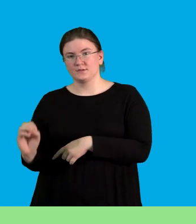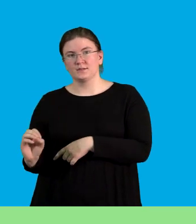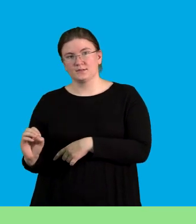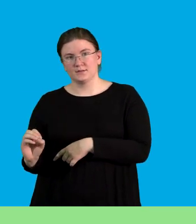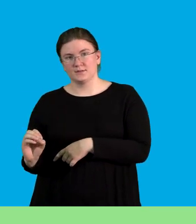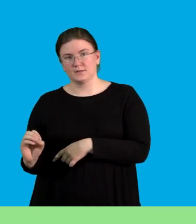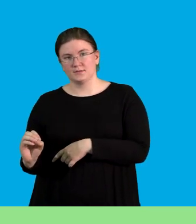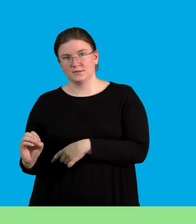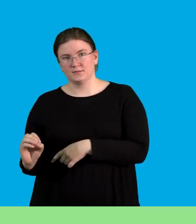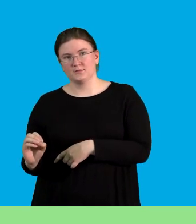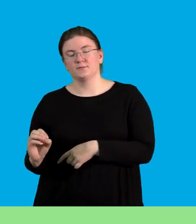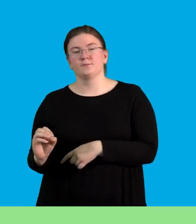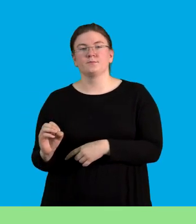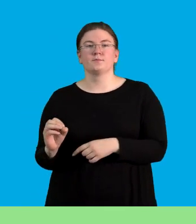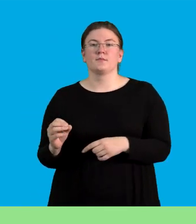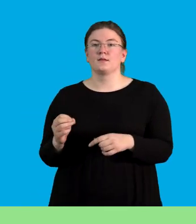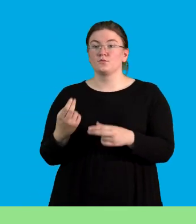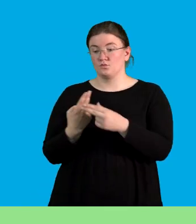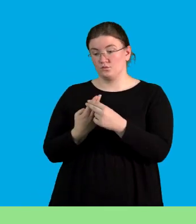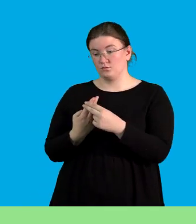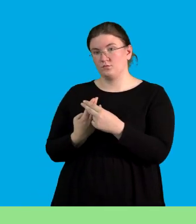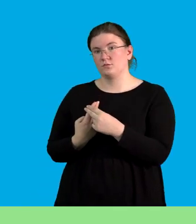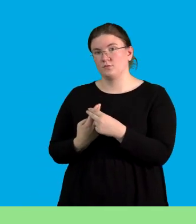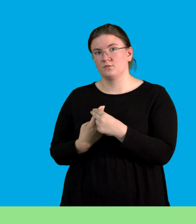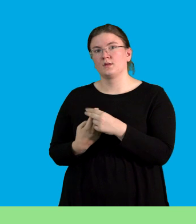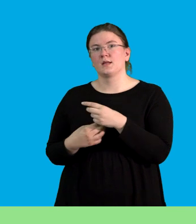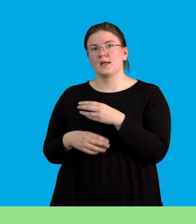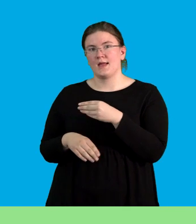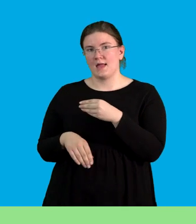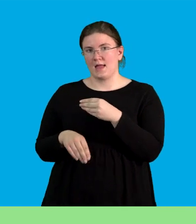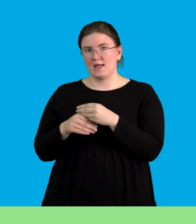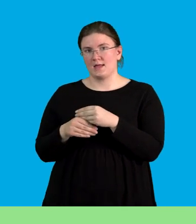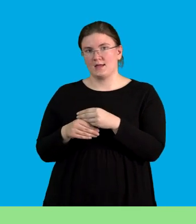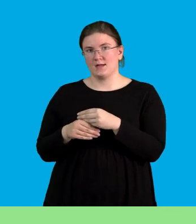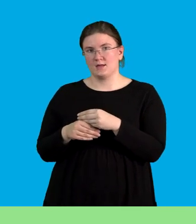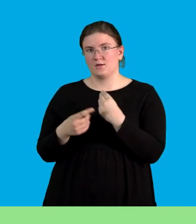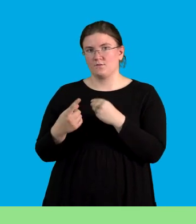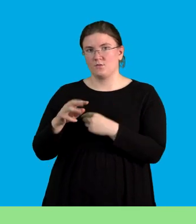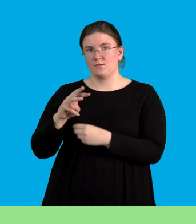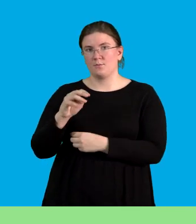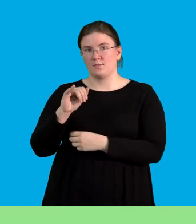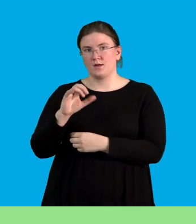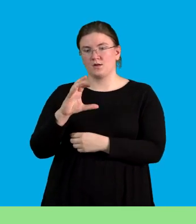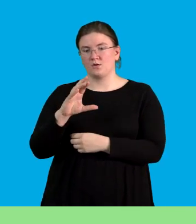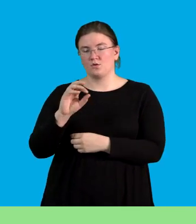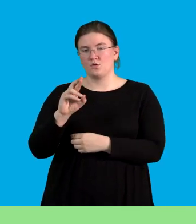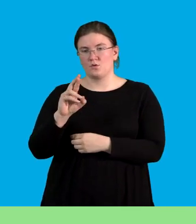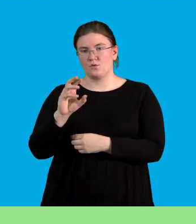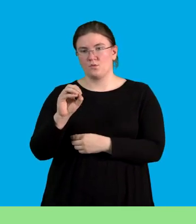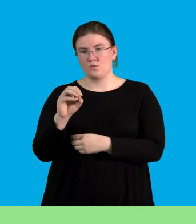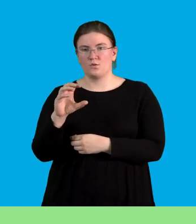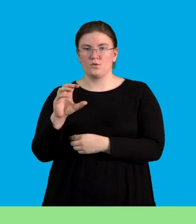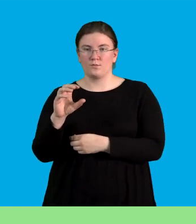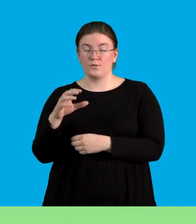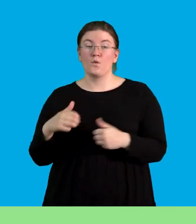multiply it by 50 and then add the unit of measurement for the microorganism, which is